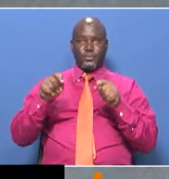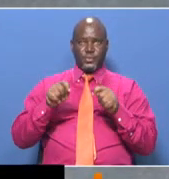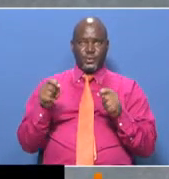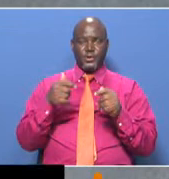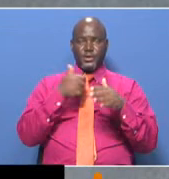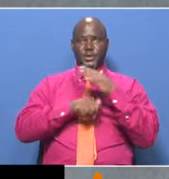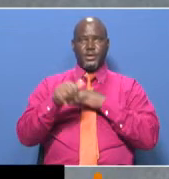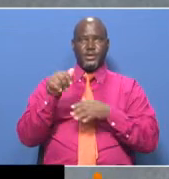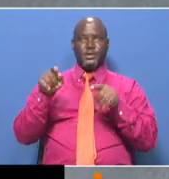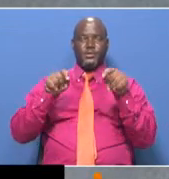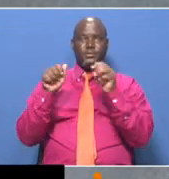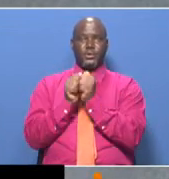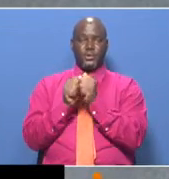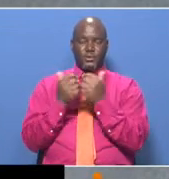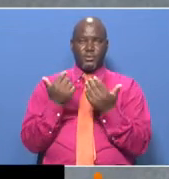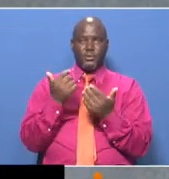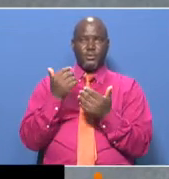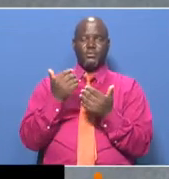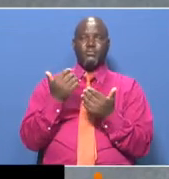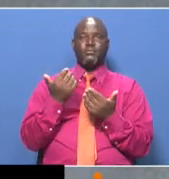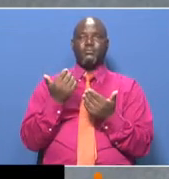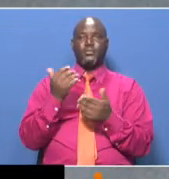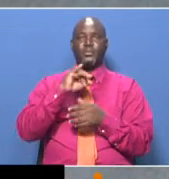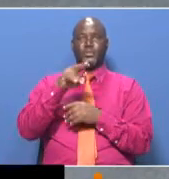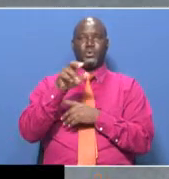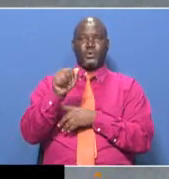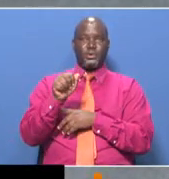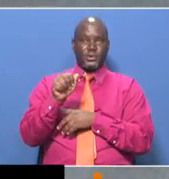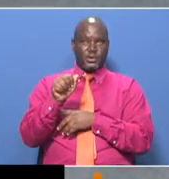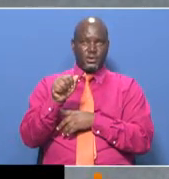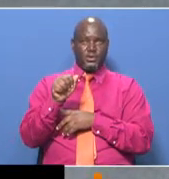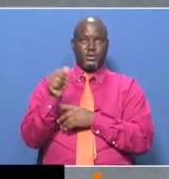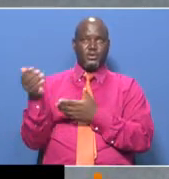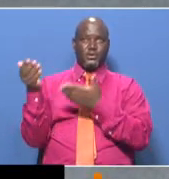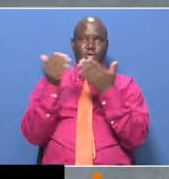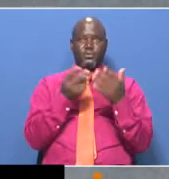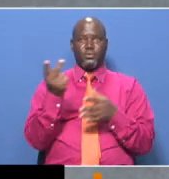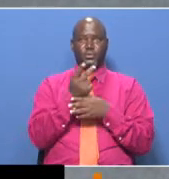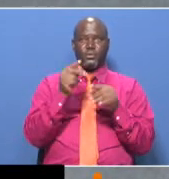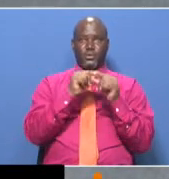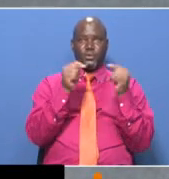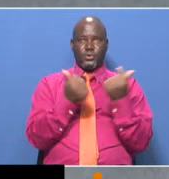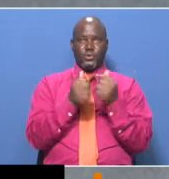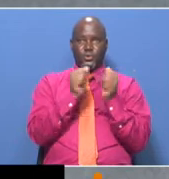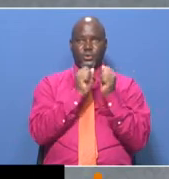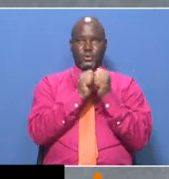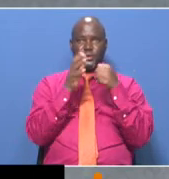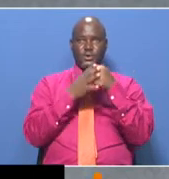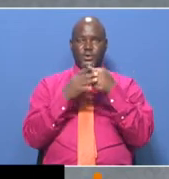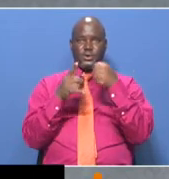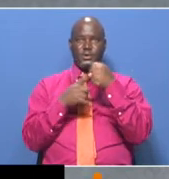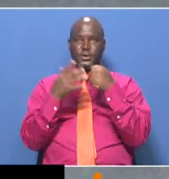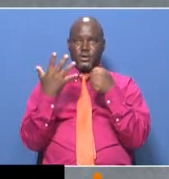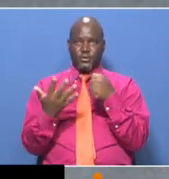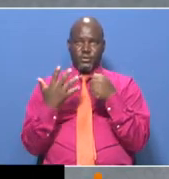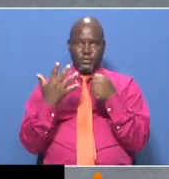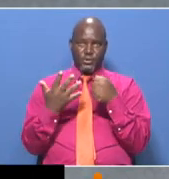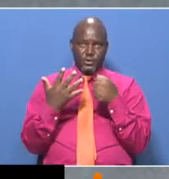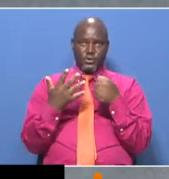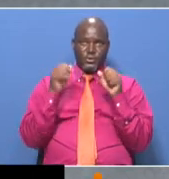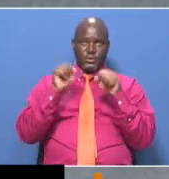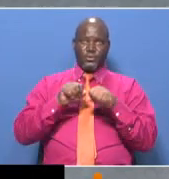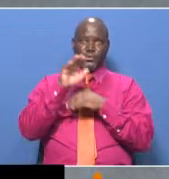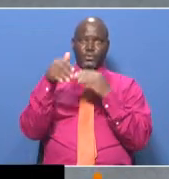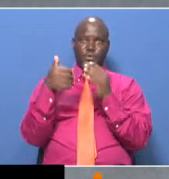the chairmanship of the late Julius Ikoyo Kiano to bring the two unions together in 1965. You would have